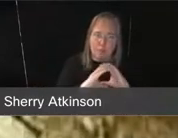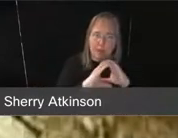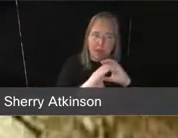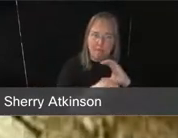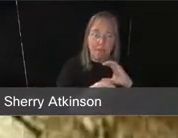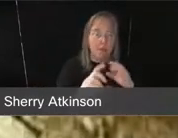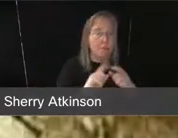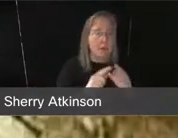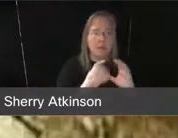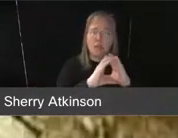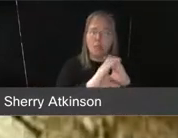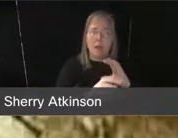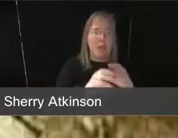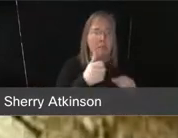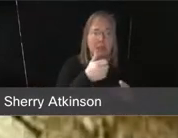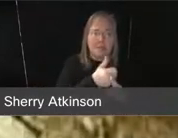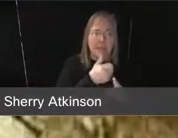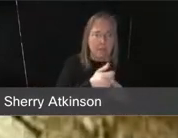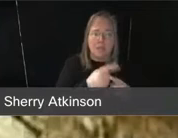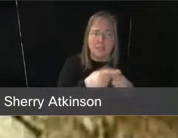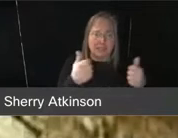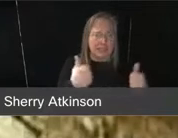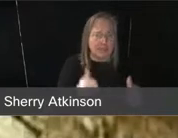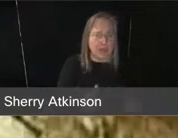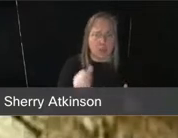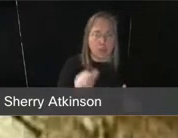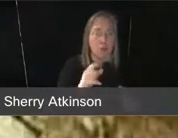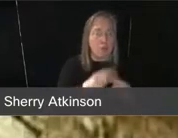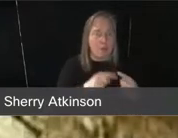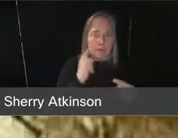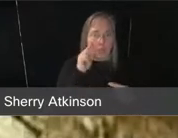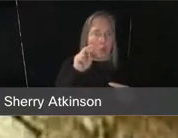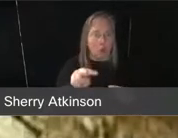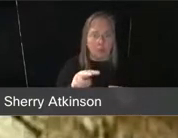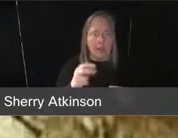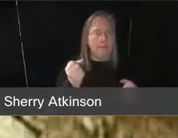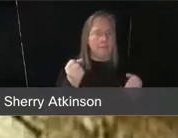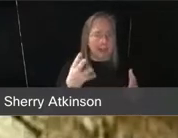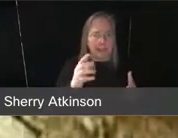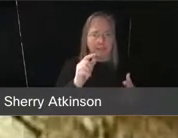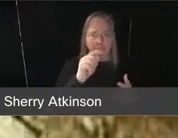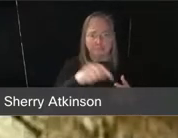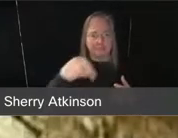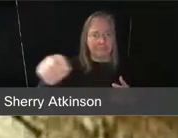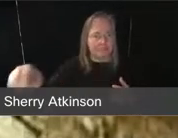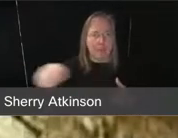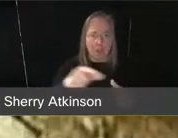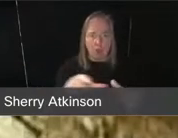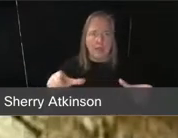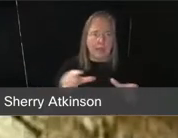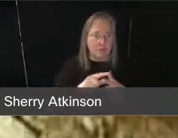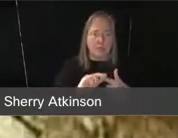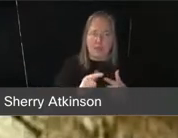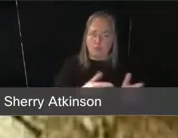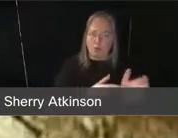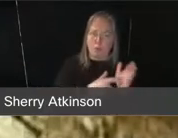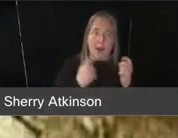deteriorating. And when we looked at the rest of the system, there are multiple locations in Columbia Gateway that require our immediate